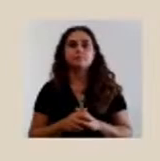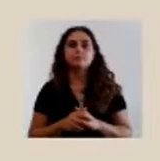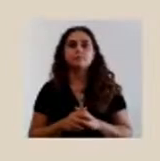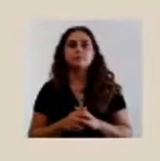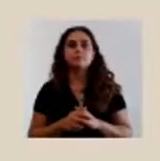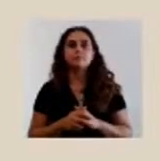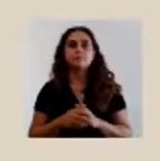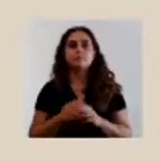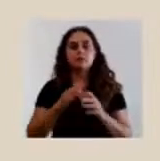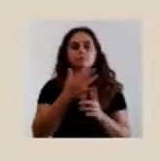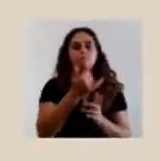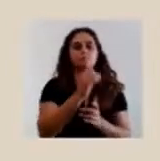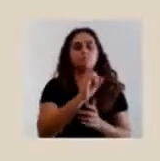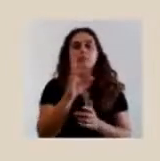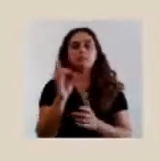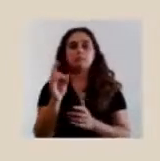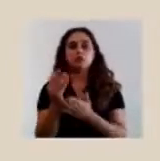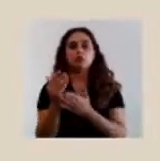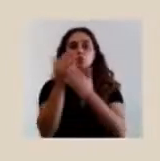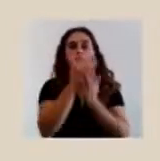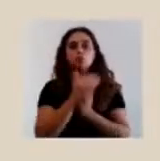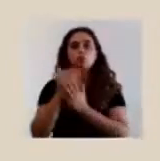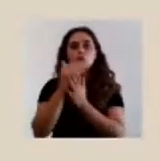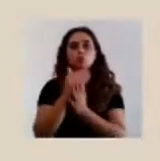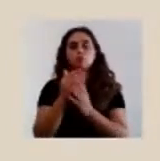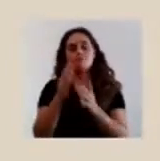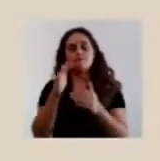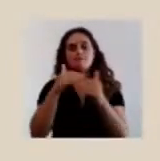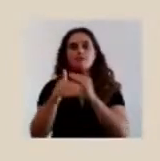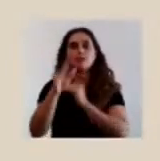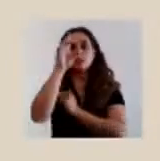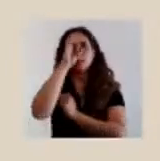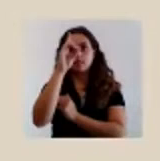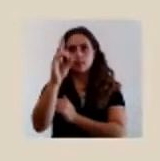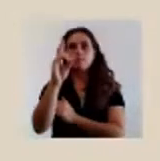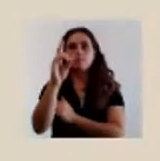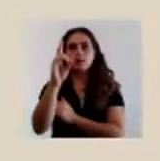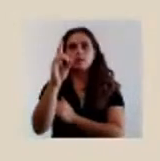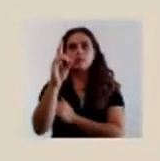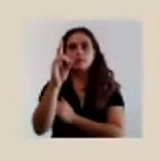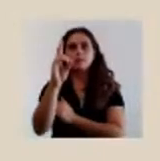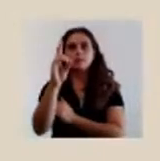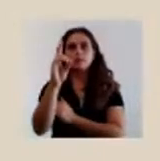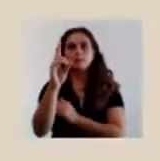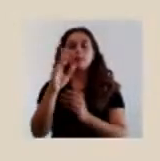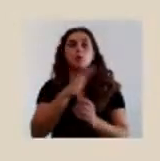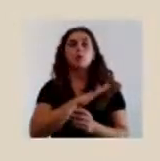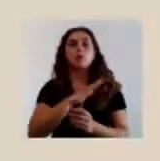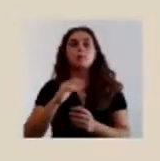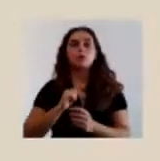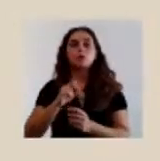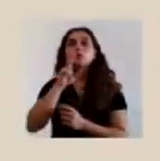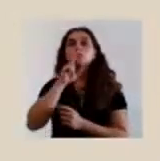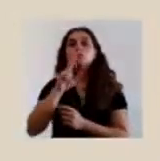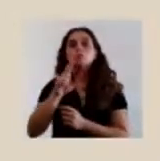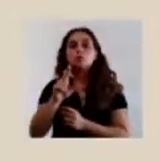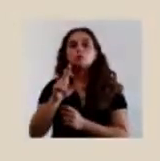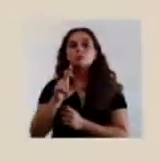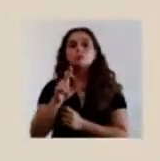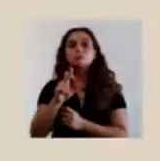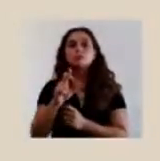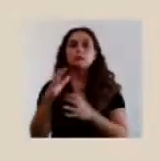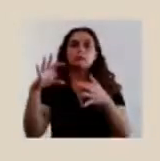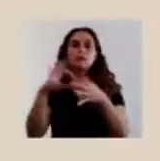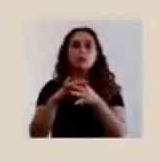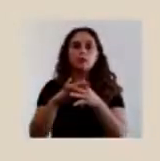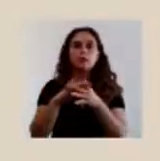One such 2016 study conducted in Germany looked at employer response rates as a